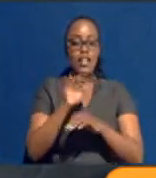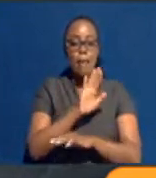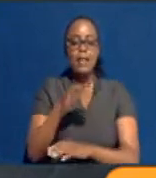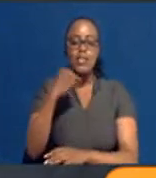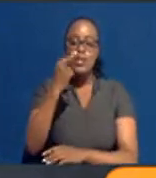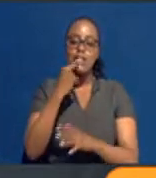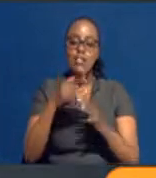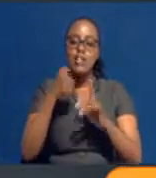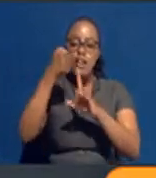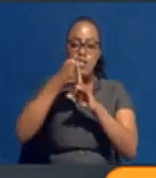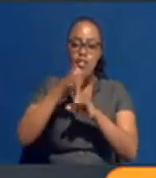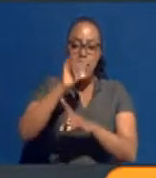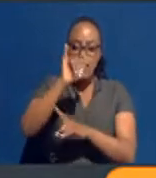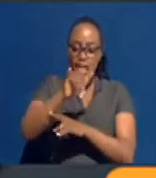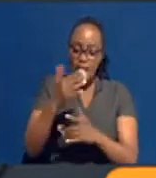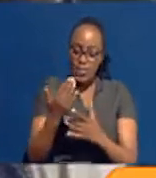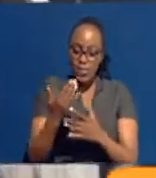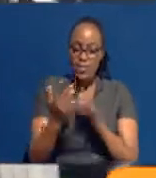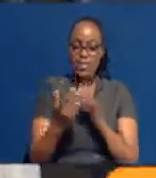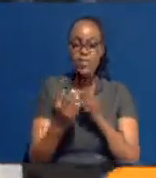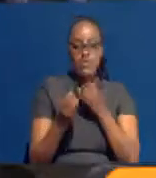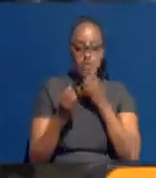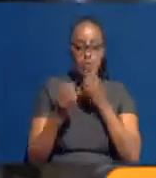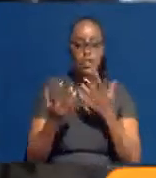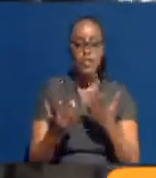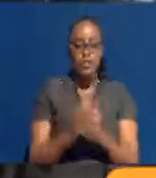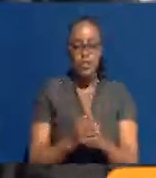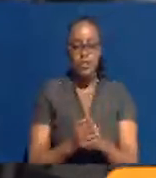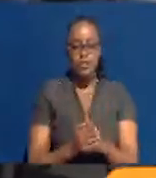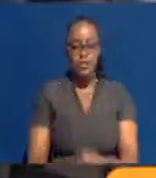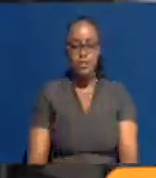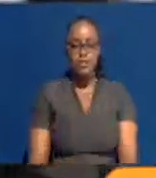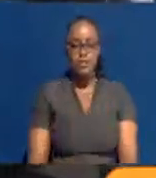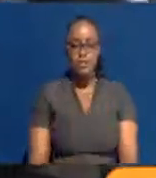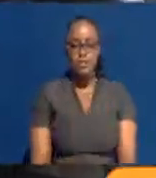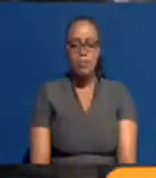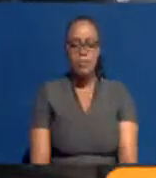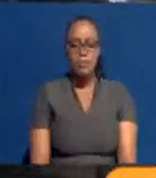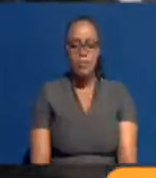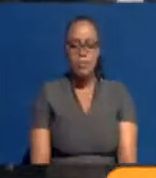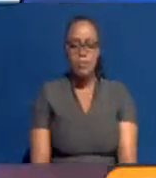saying, fight for that disclosure office. Sam Gituko, Citizen TV, Nairobi.